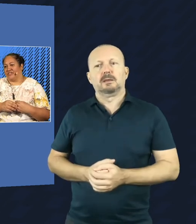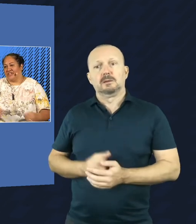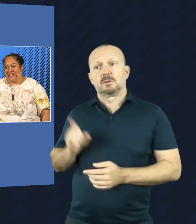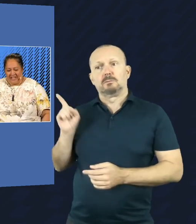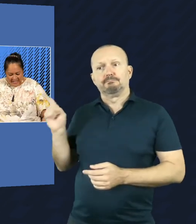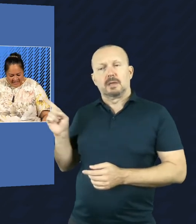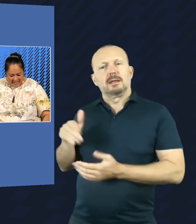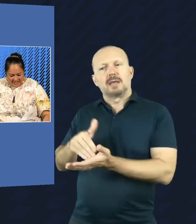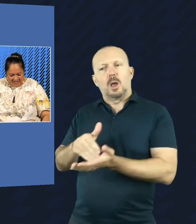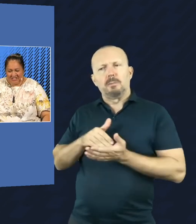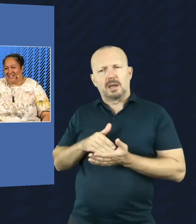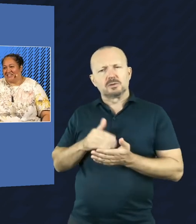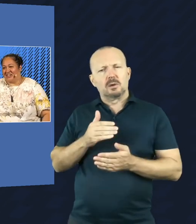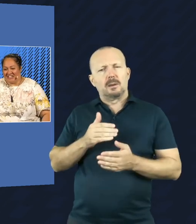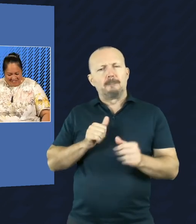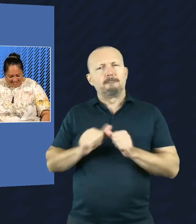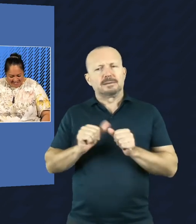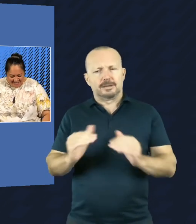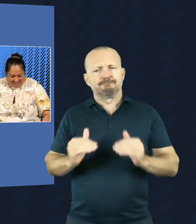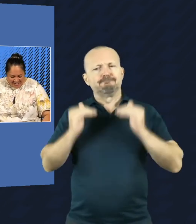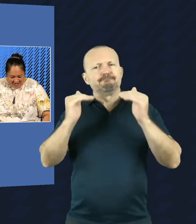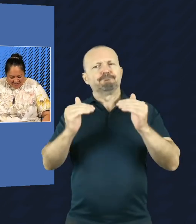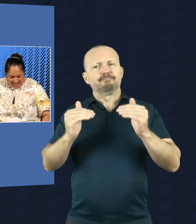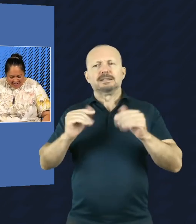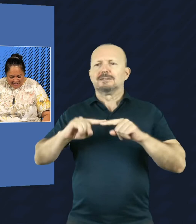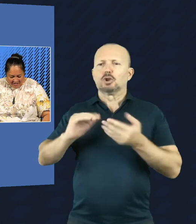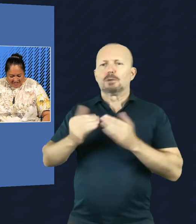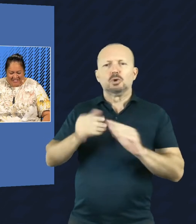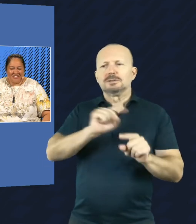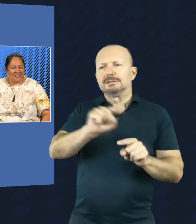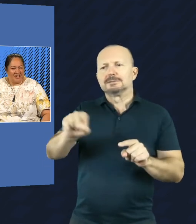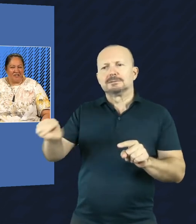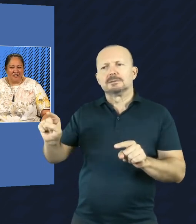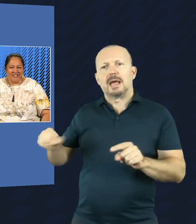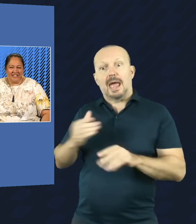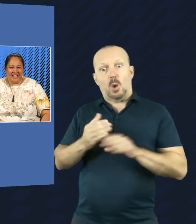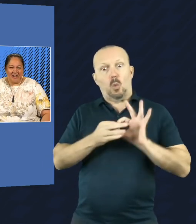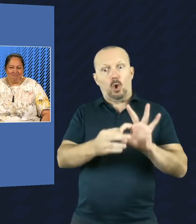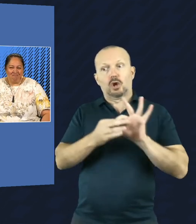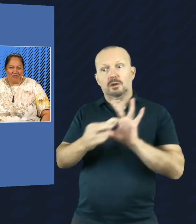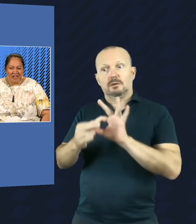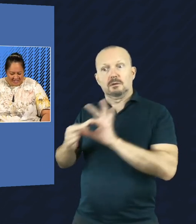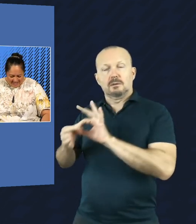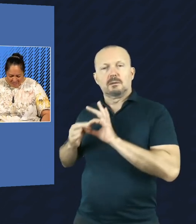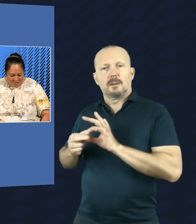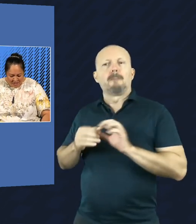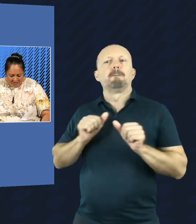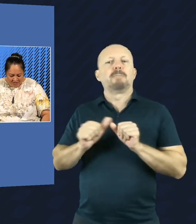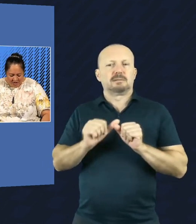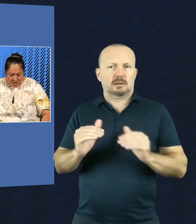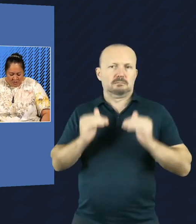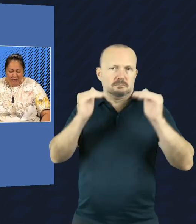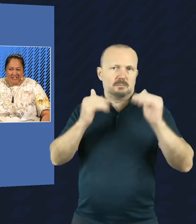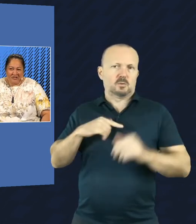serve. And yeah, I also, there's a lot going on around us at the